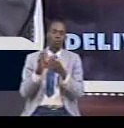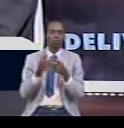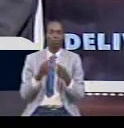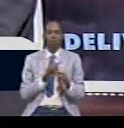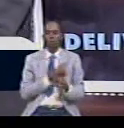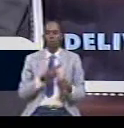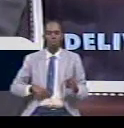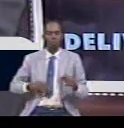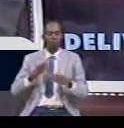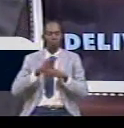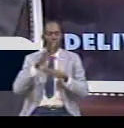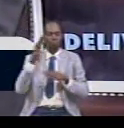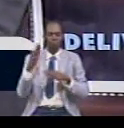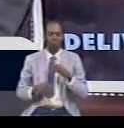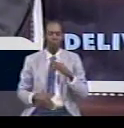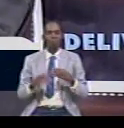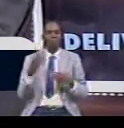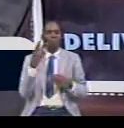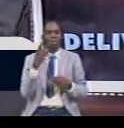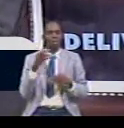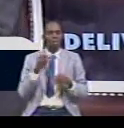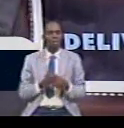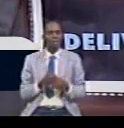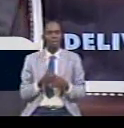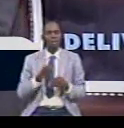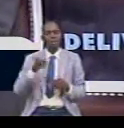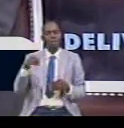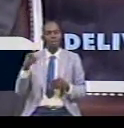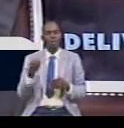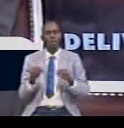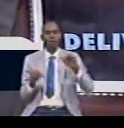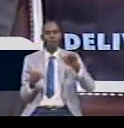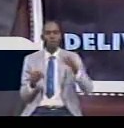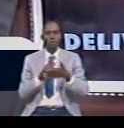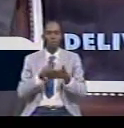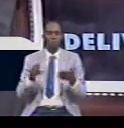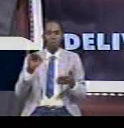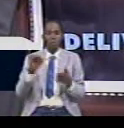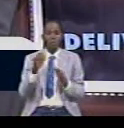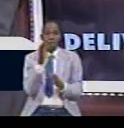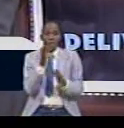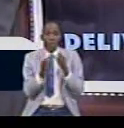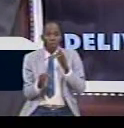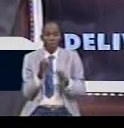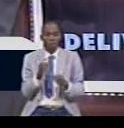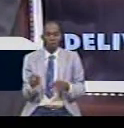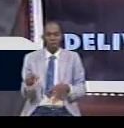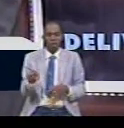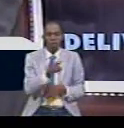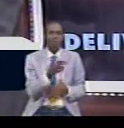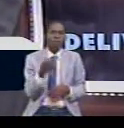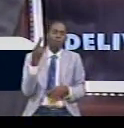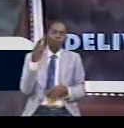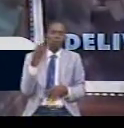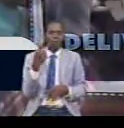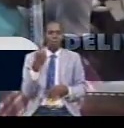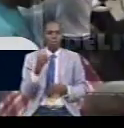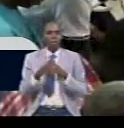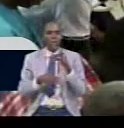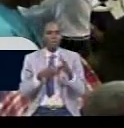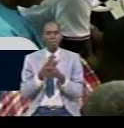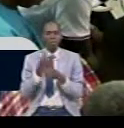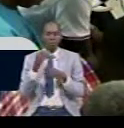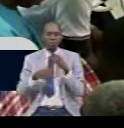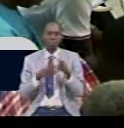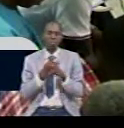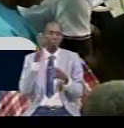Lord. Look at chapter 15, verse 19. It says, if ye were of the world would love his own. It